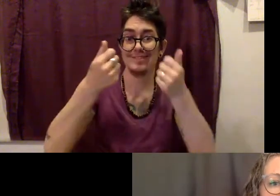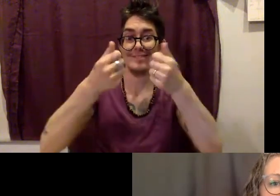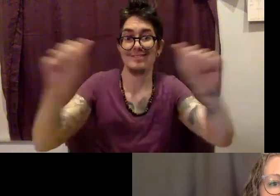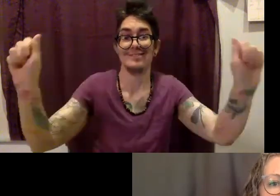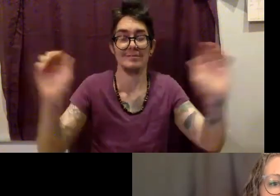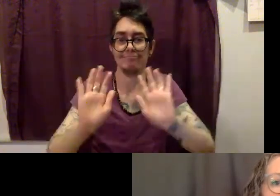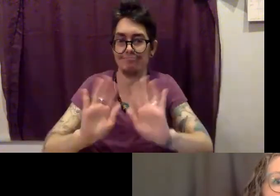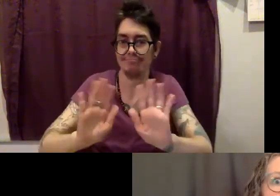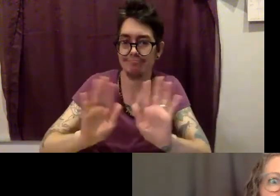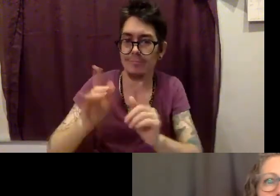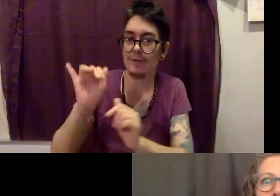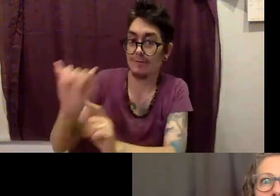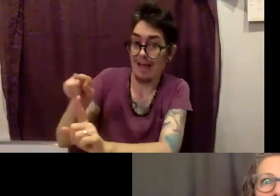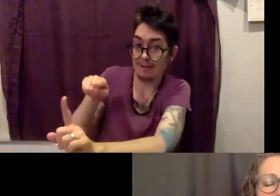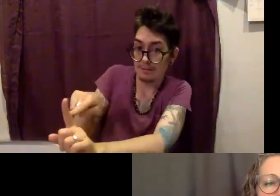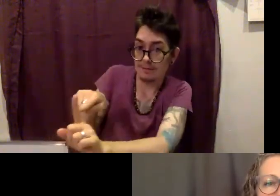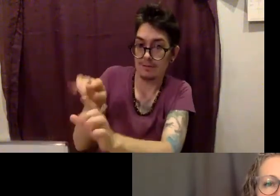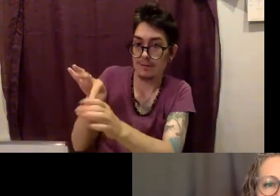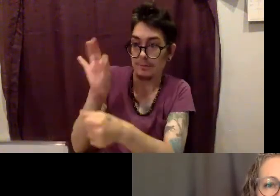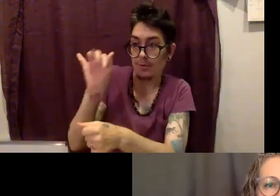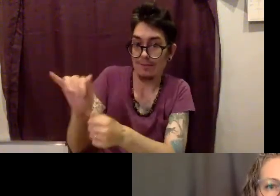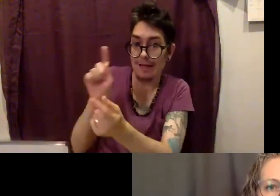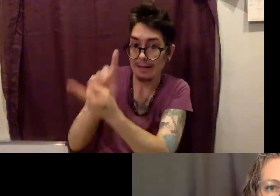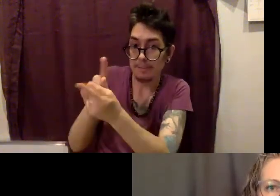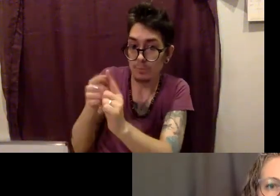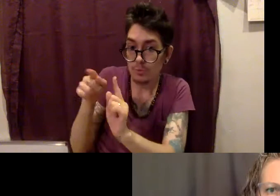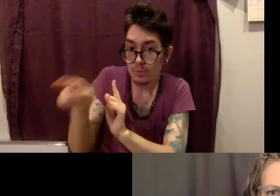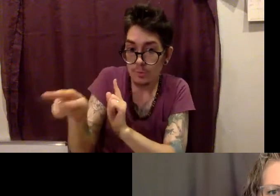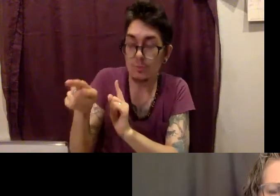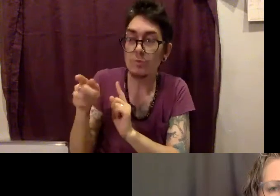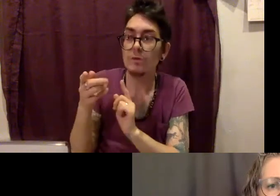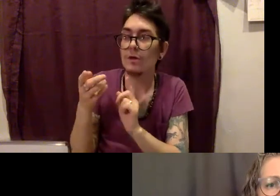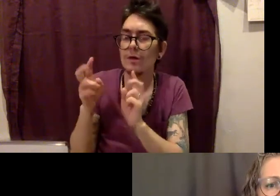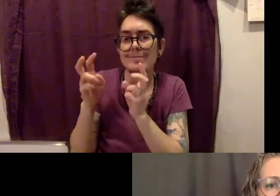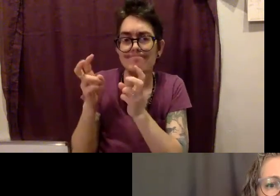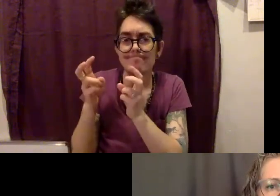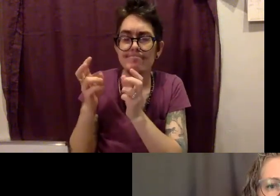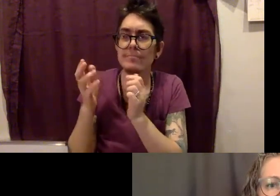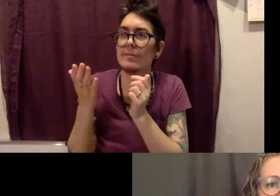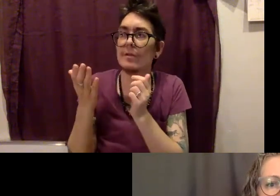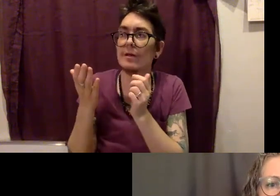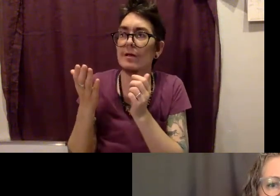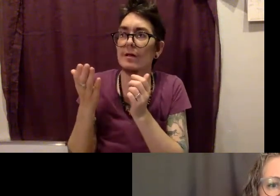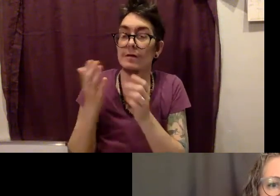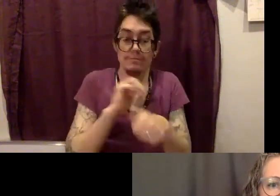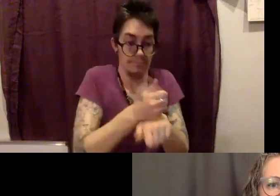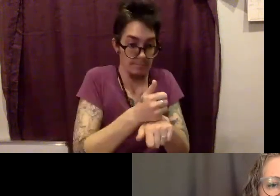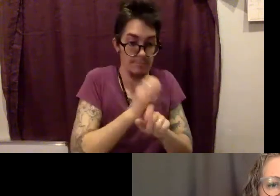You don't want to invite just, any old spirit in. The spirit that came to meet you,